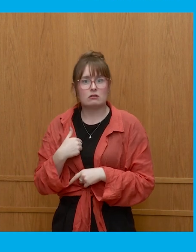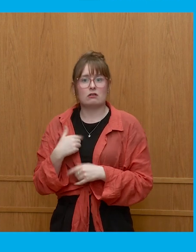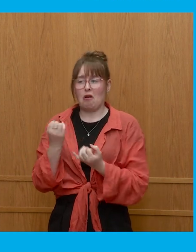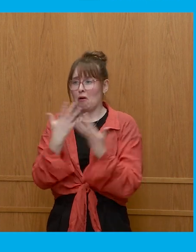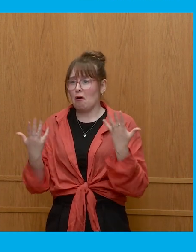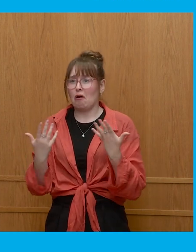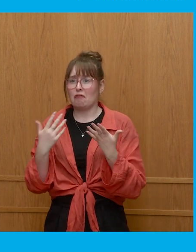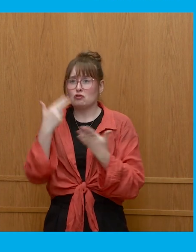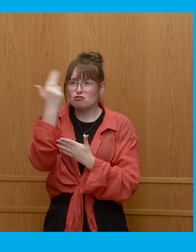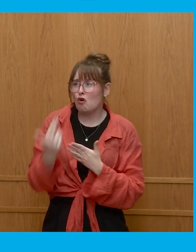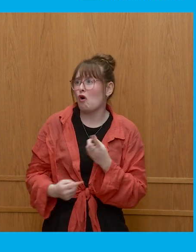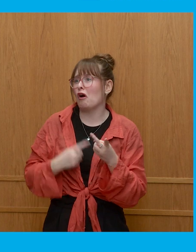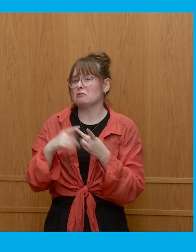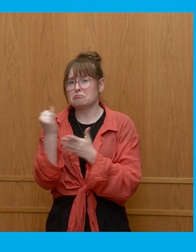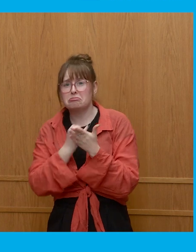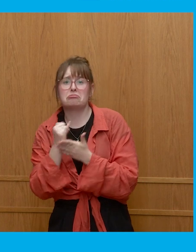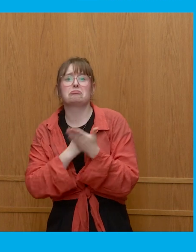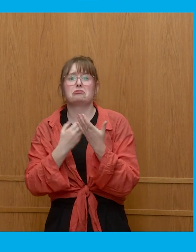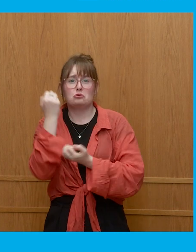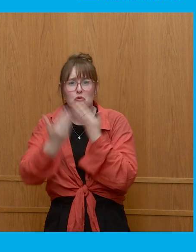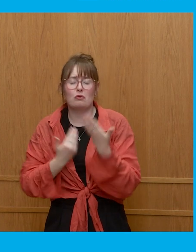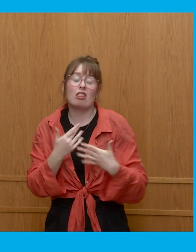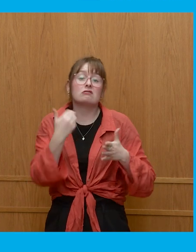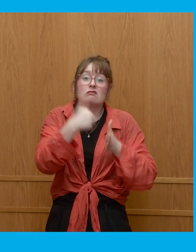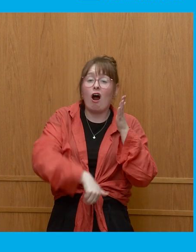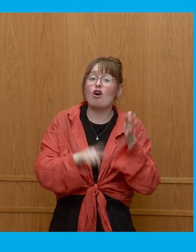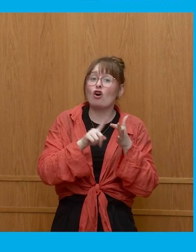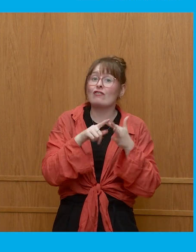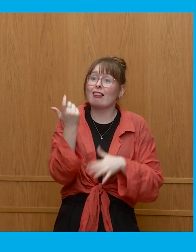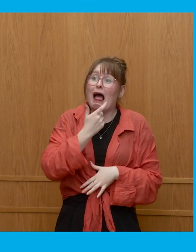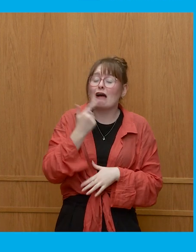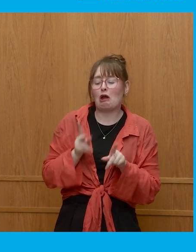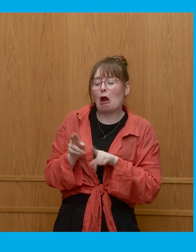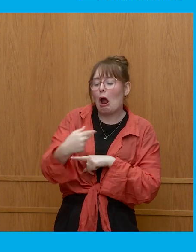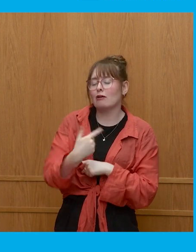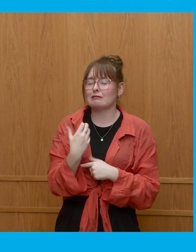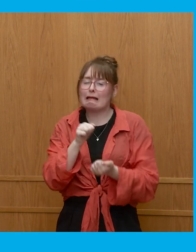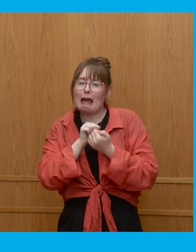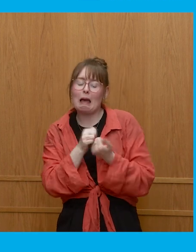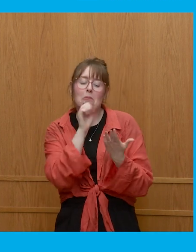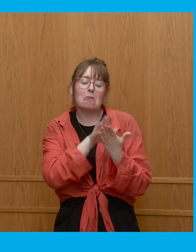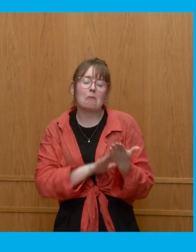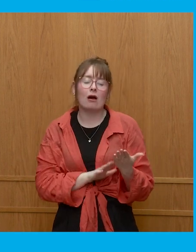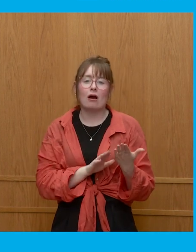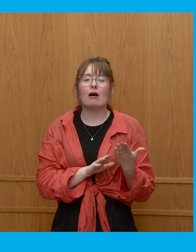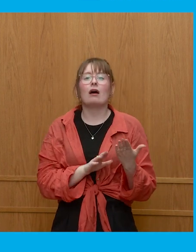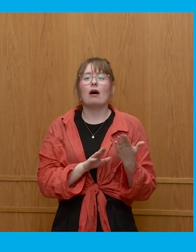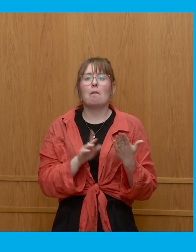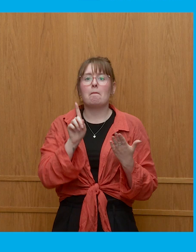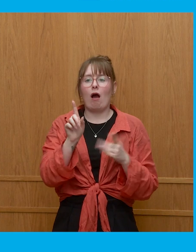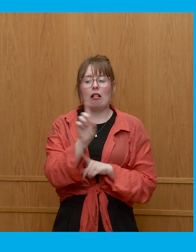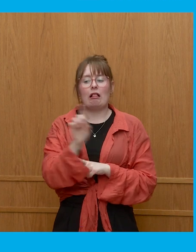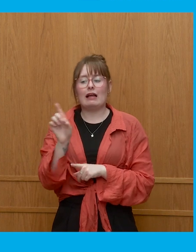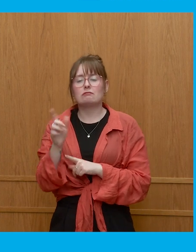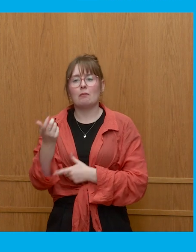little sketches. At the beginning, Rick was laughing and was cutting them and putting them in the notebooks, and then he started